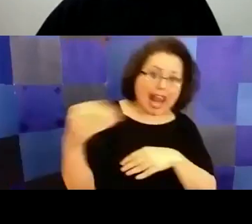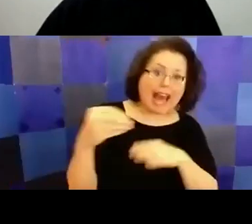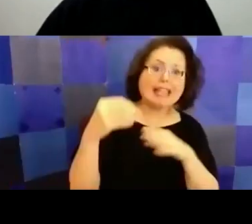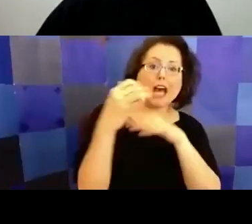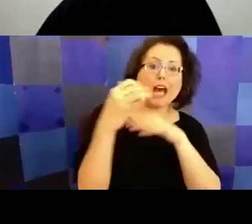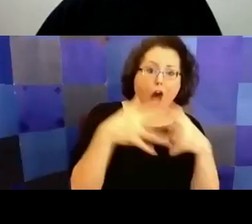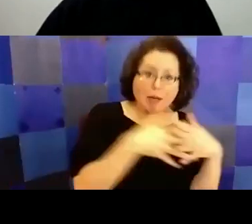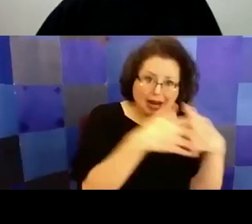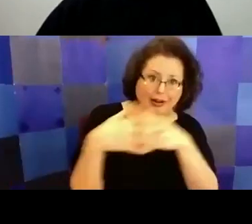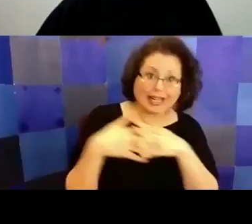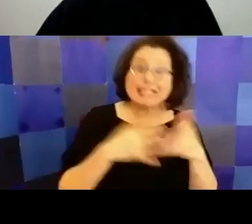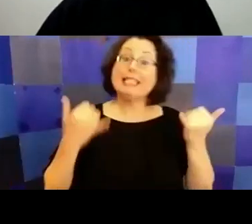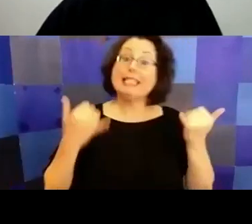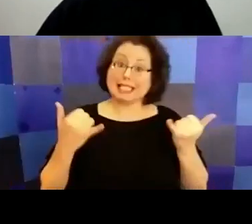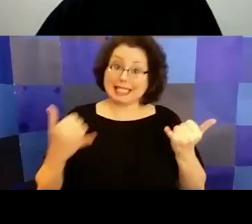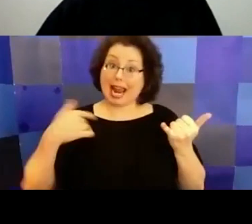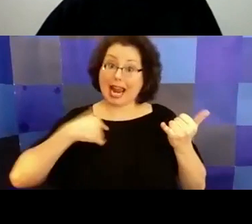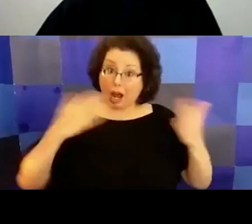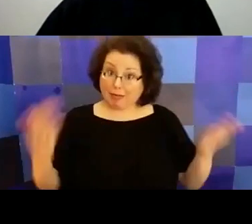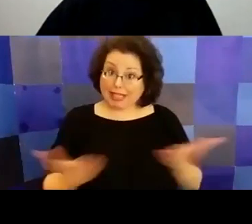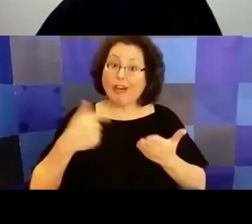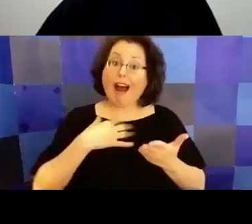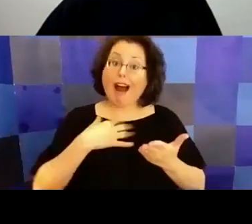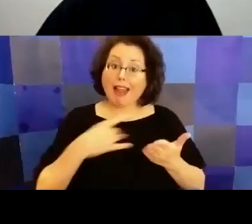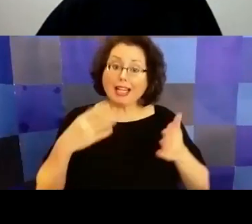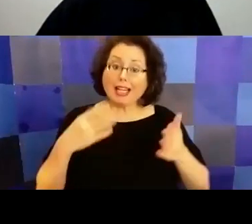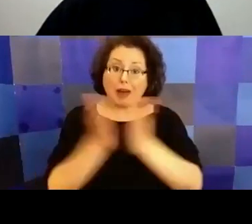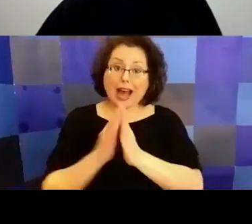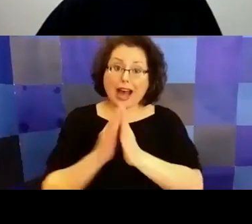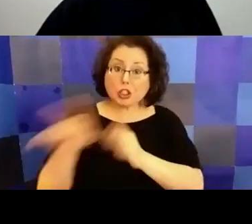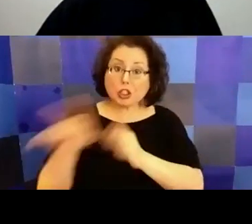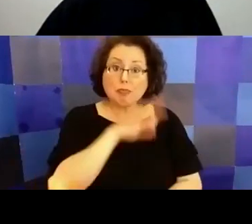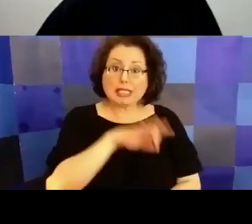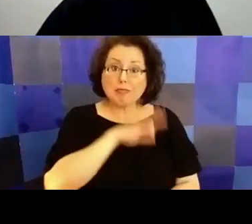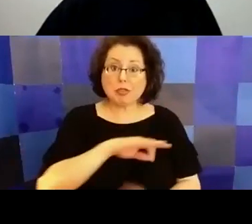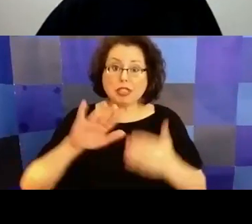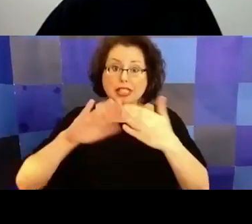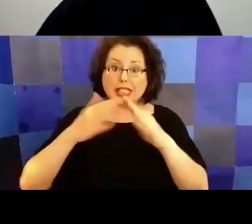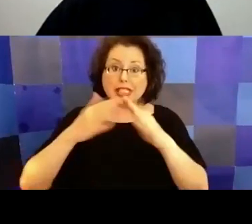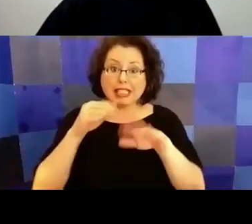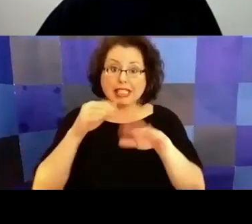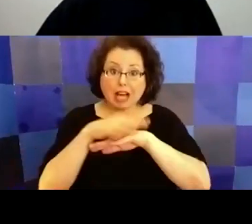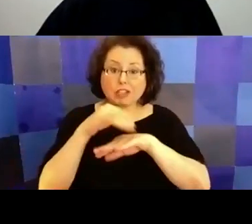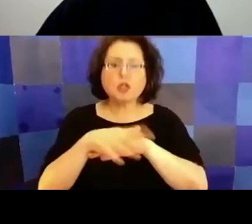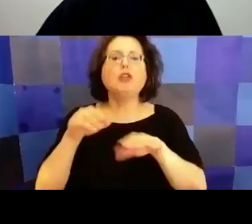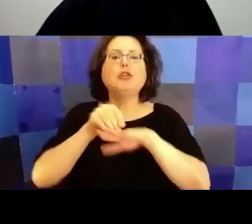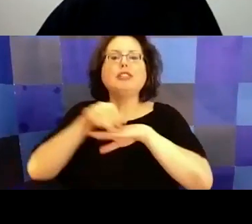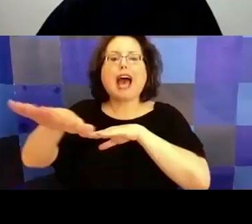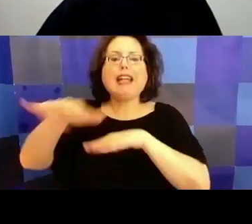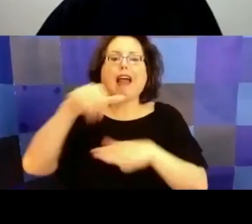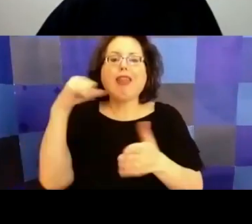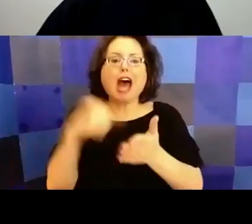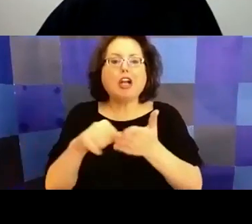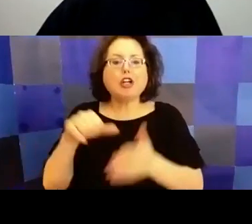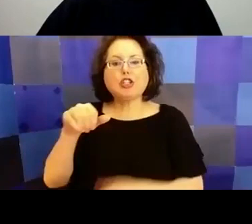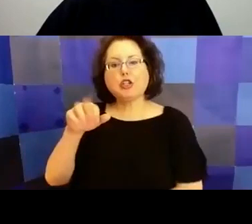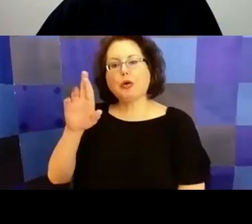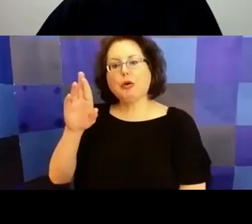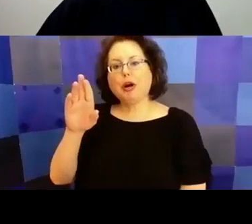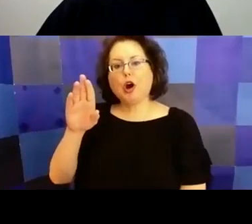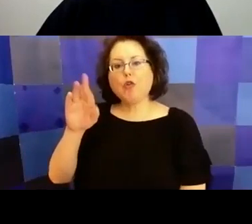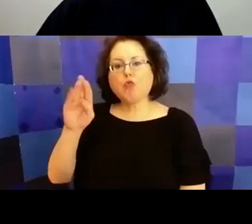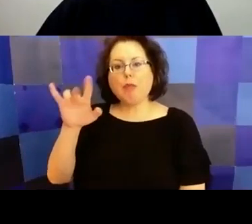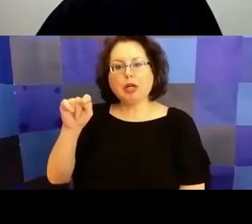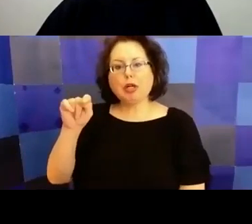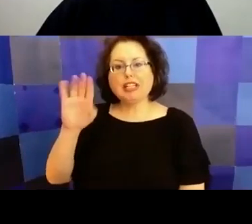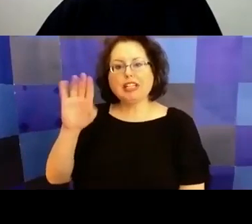here today because I'd like to ask the Pittsburgh City Council to send a letter to Senator Robert Casey, Senator